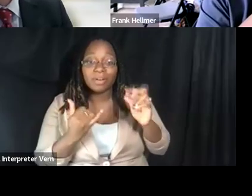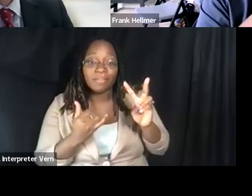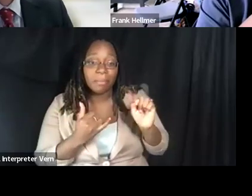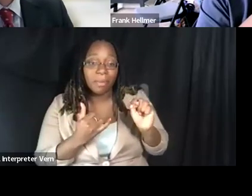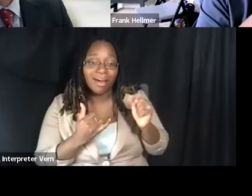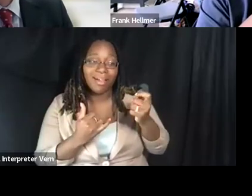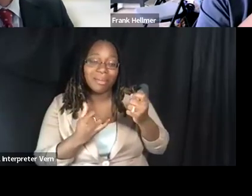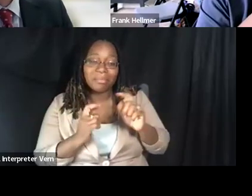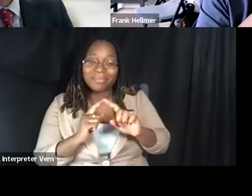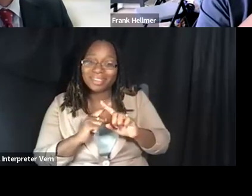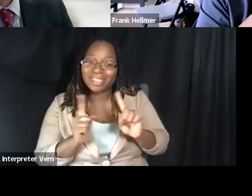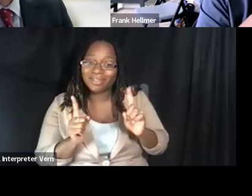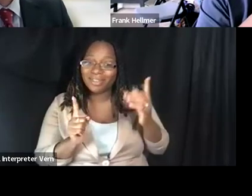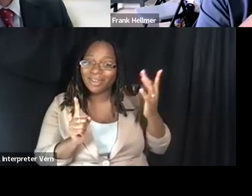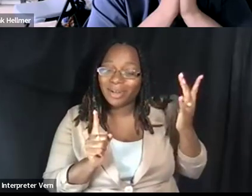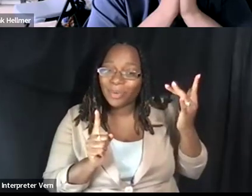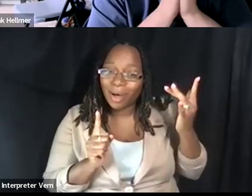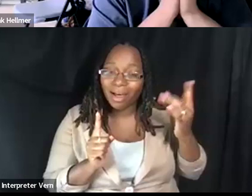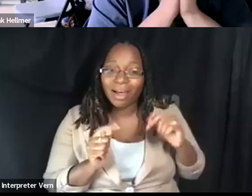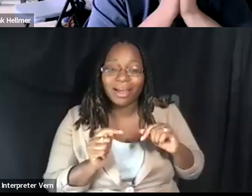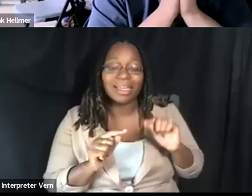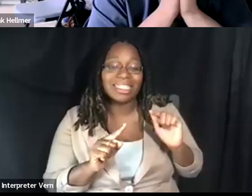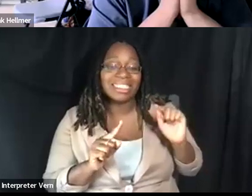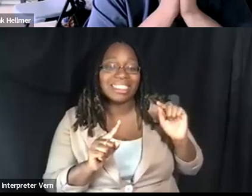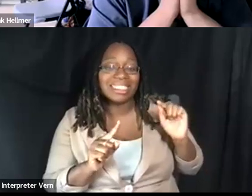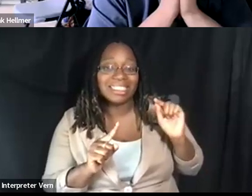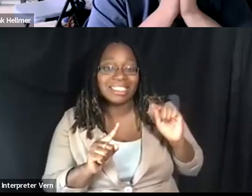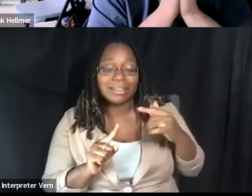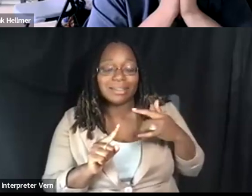that's privatized to private companies.